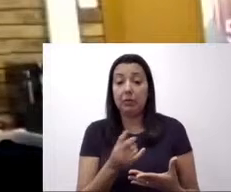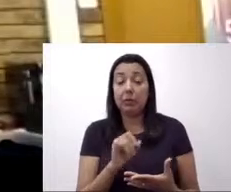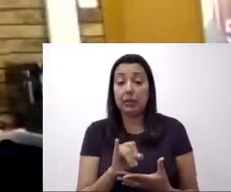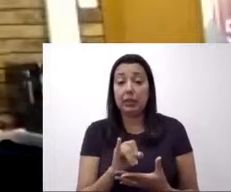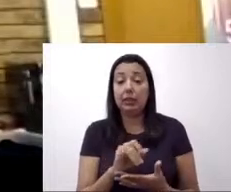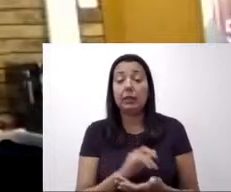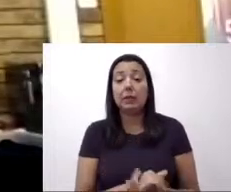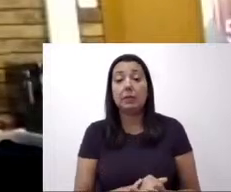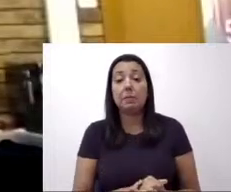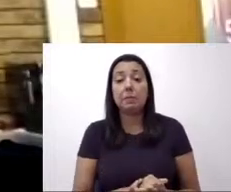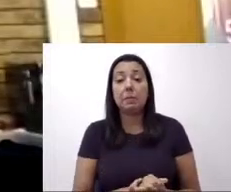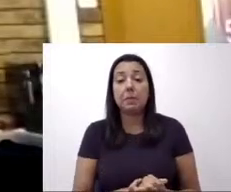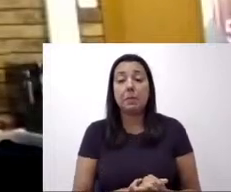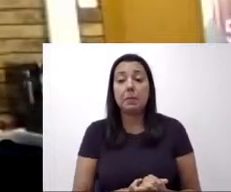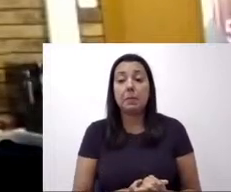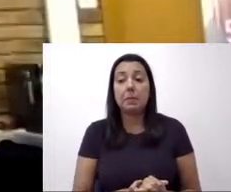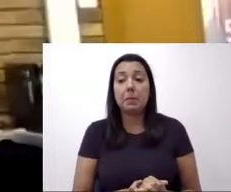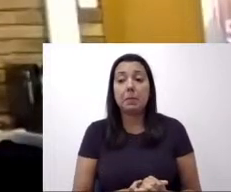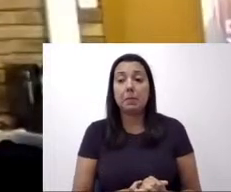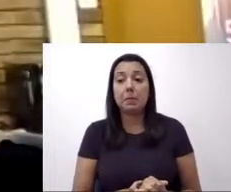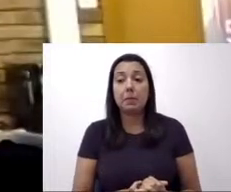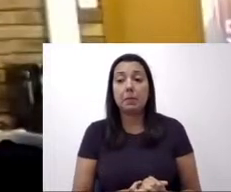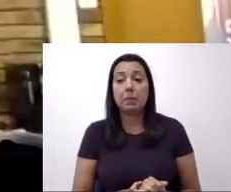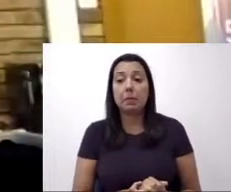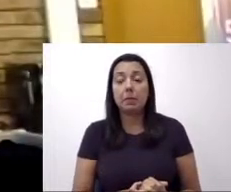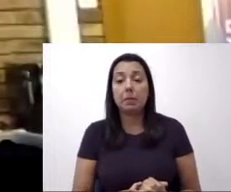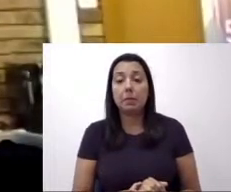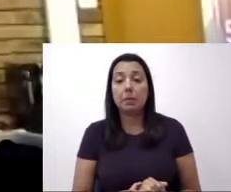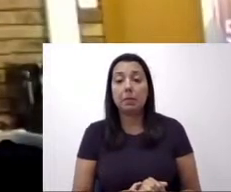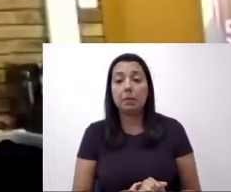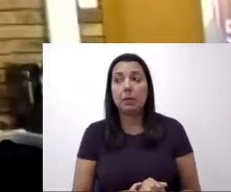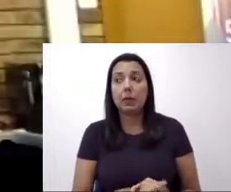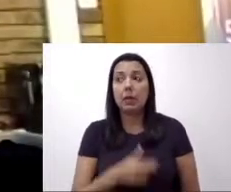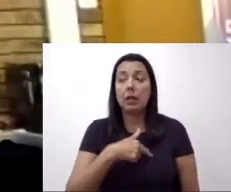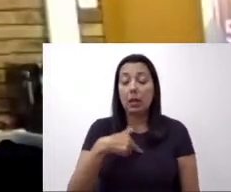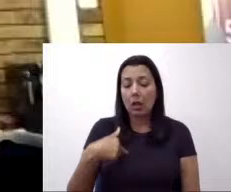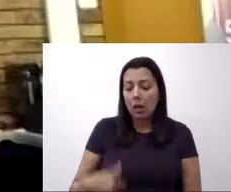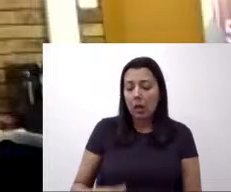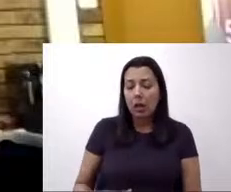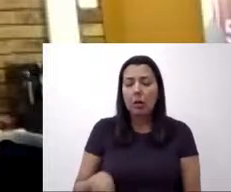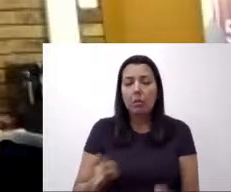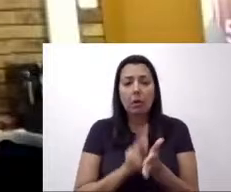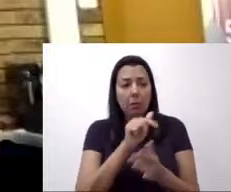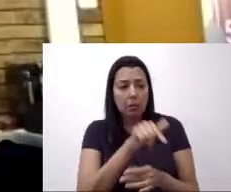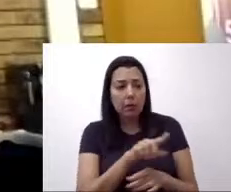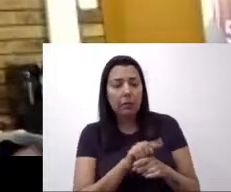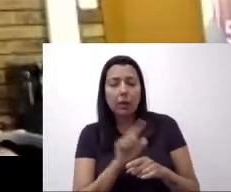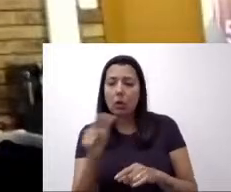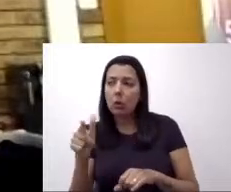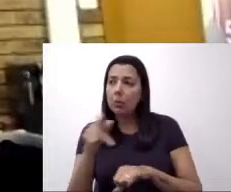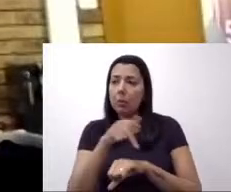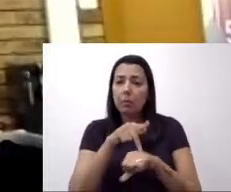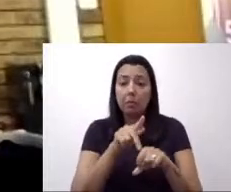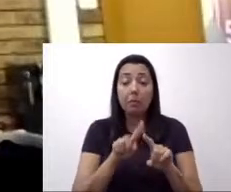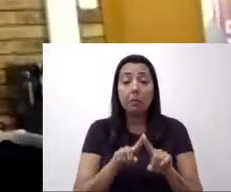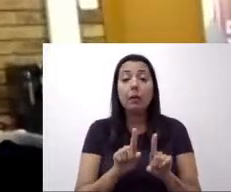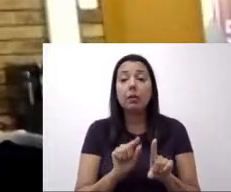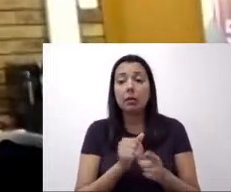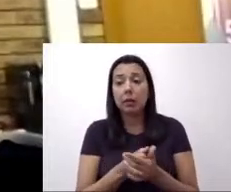coalition framework studies who work on different countries. But in my case, so first is, in my case, for